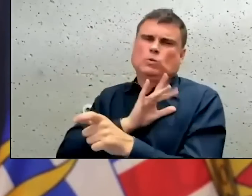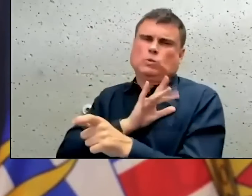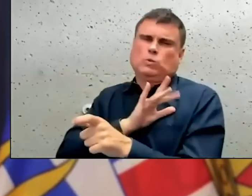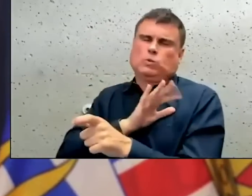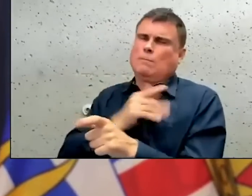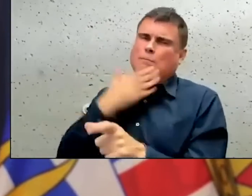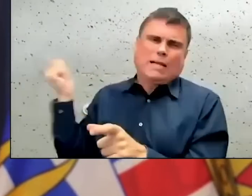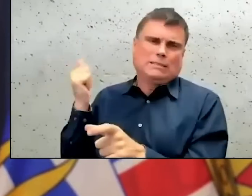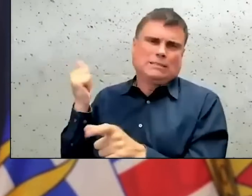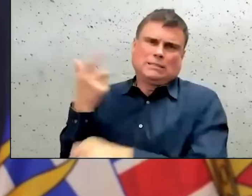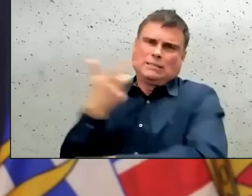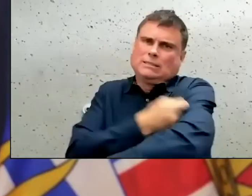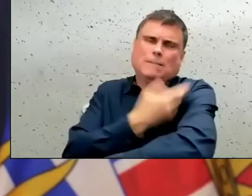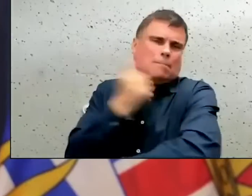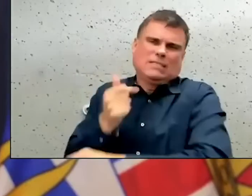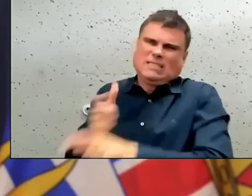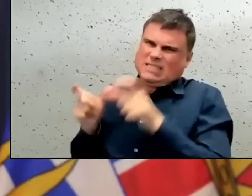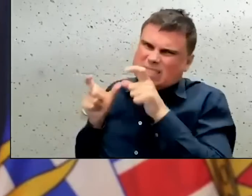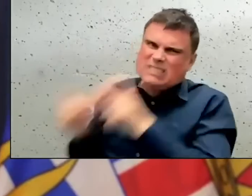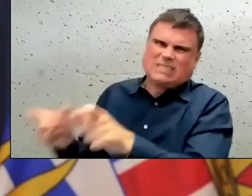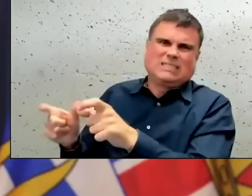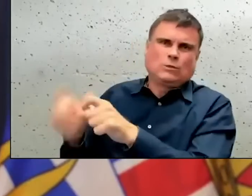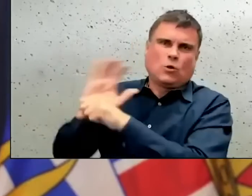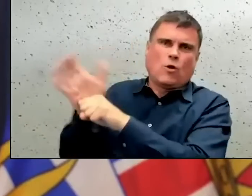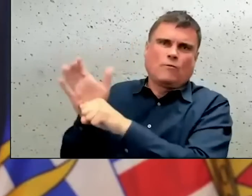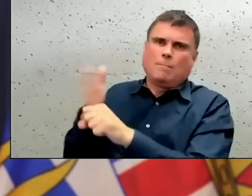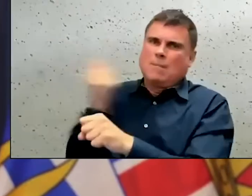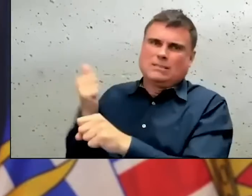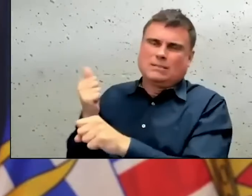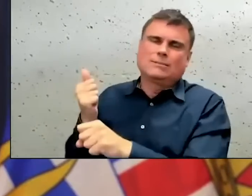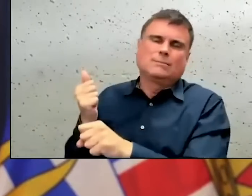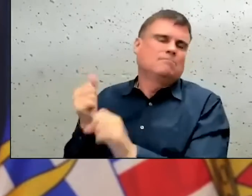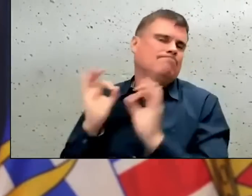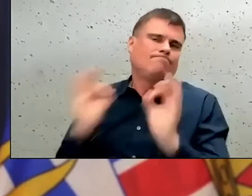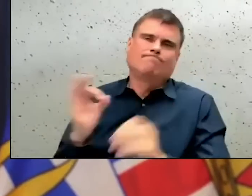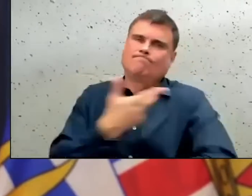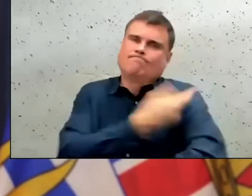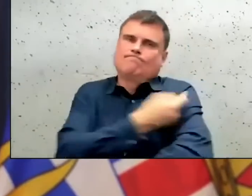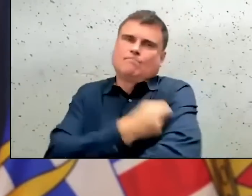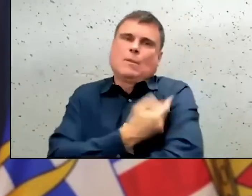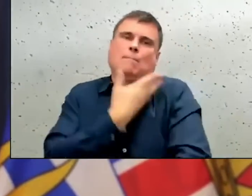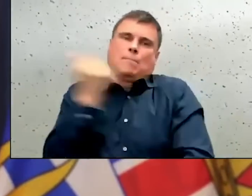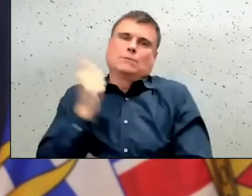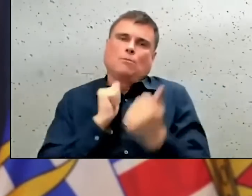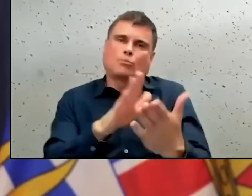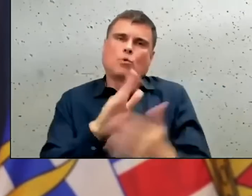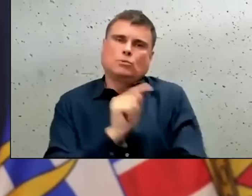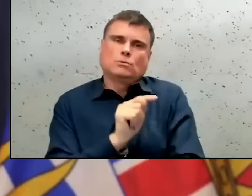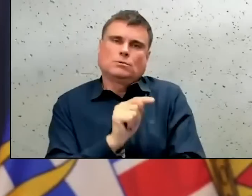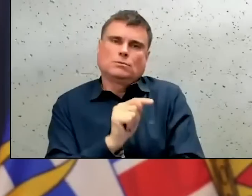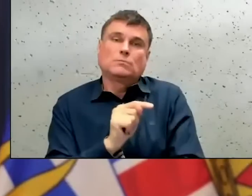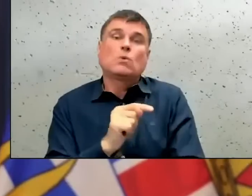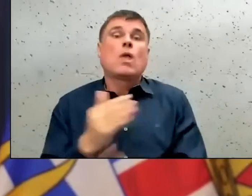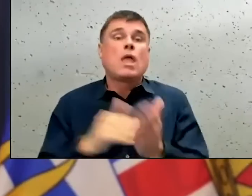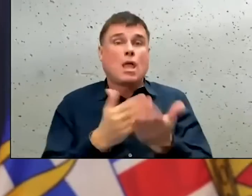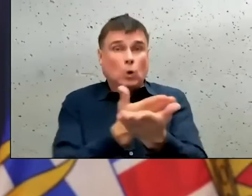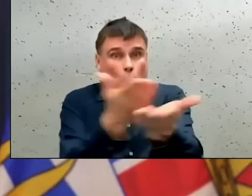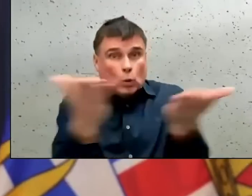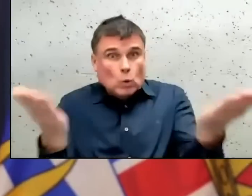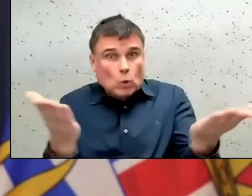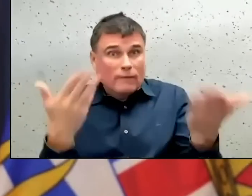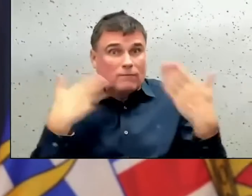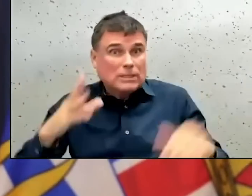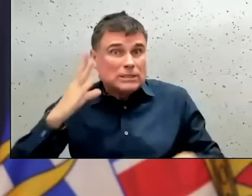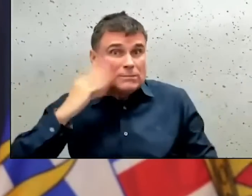amount, with a known period of time. So again, for people who have had a previous COVID infection, it is